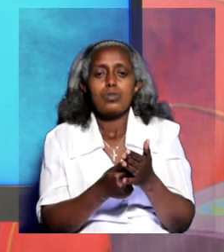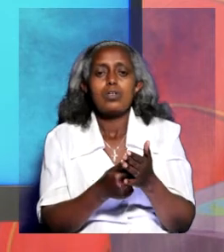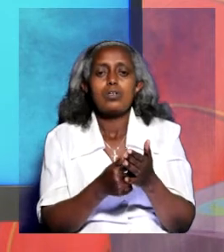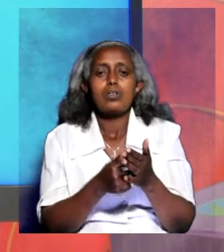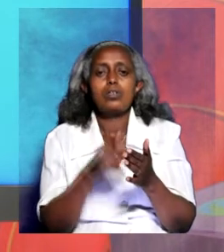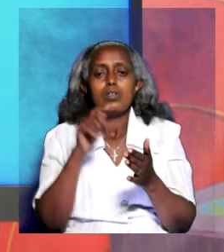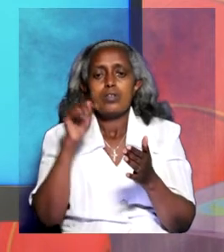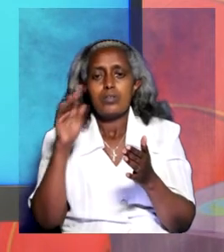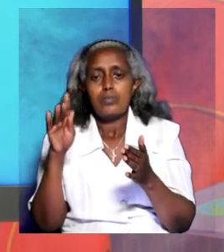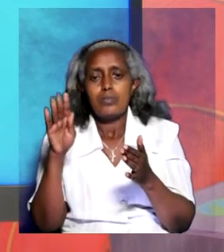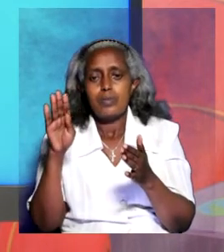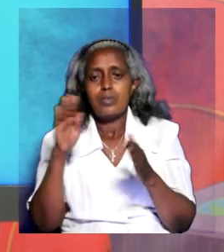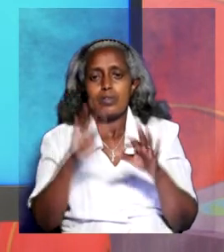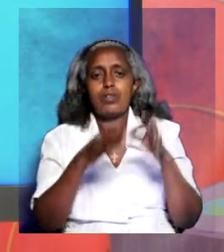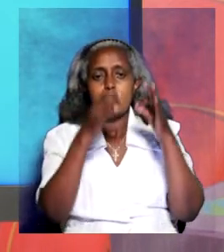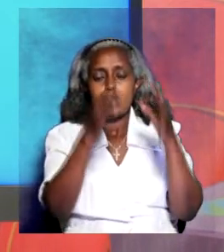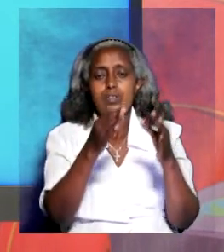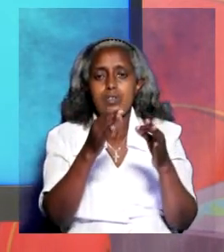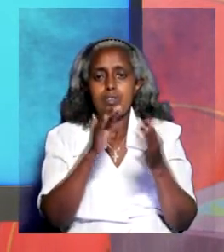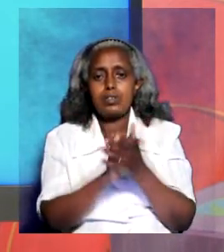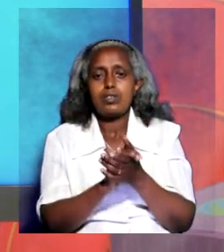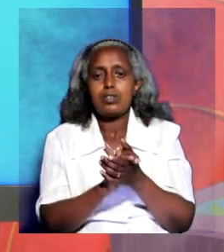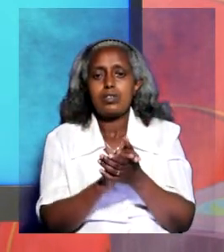be a translation that takes